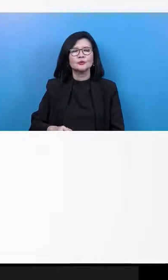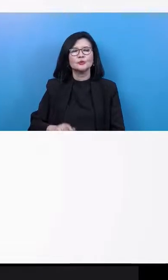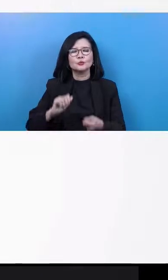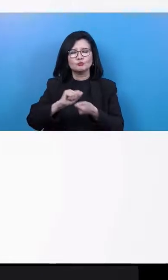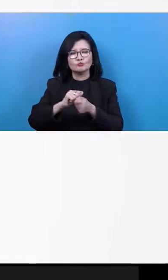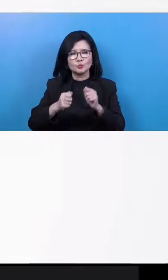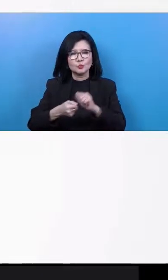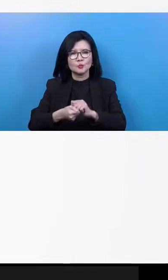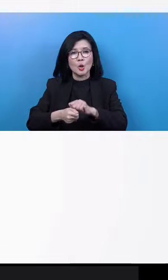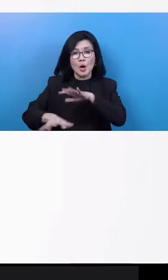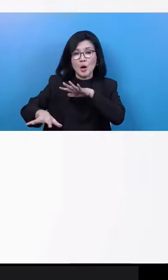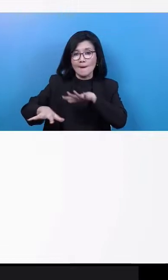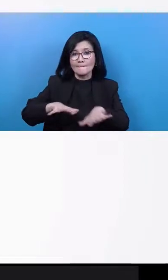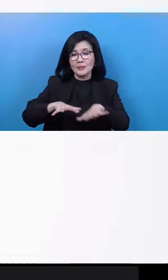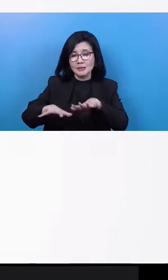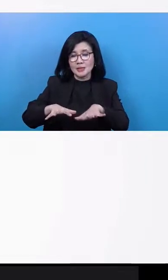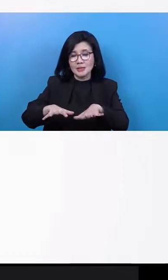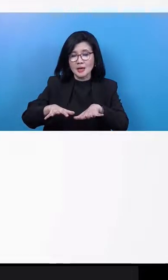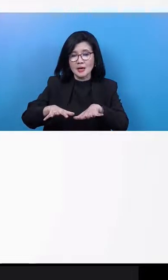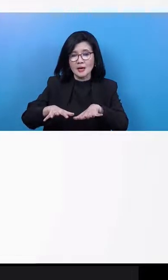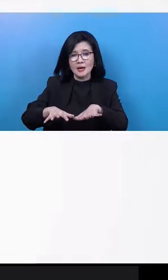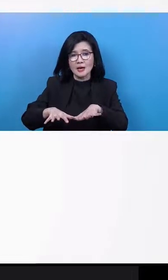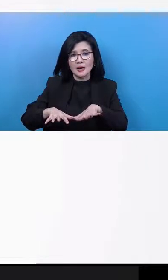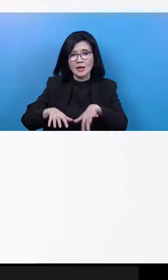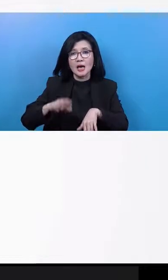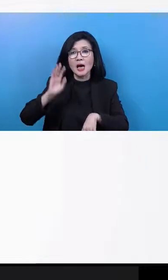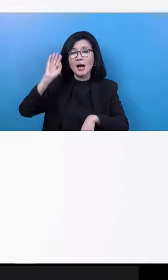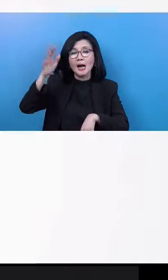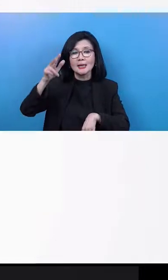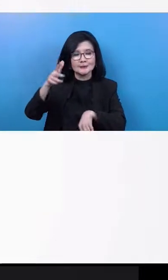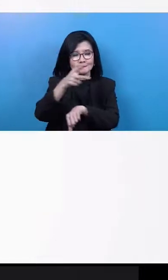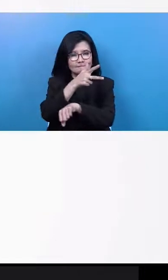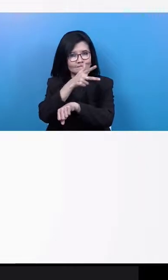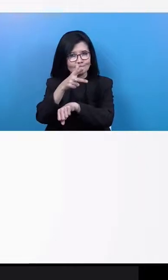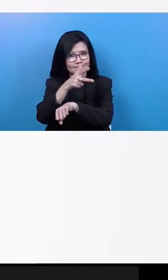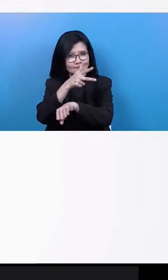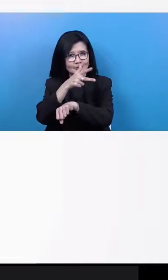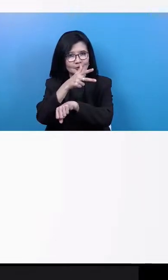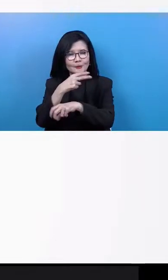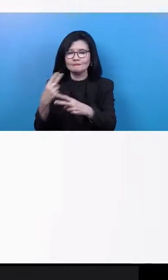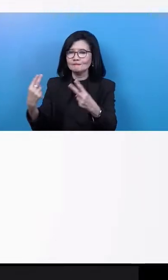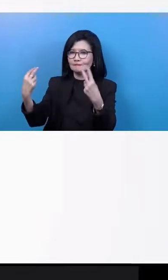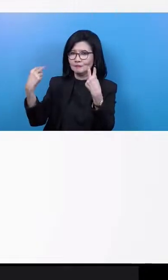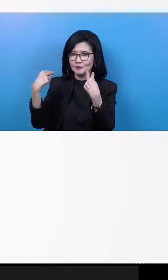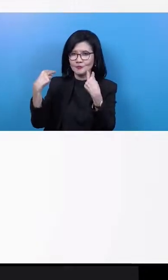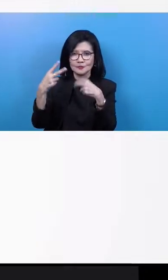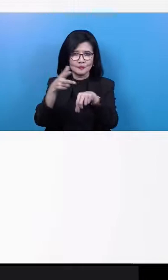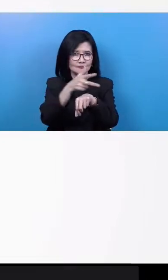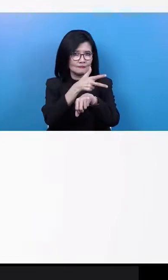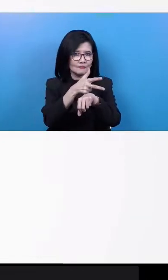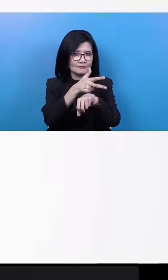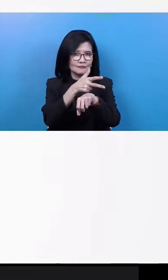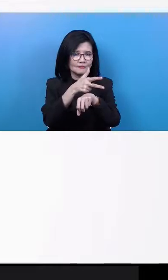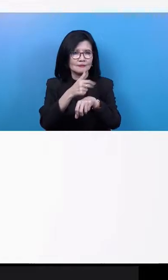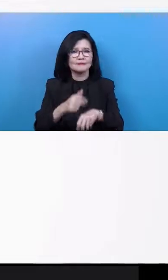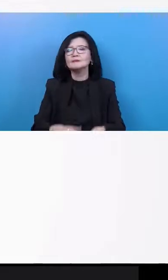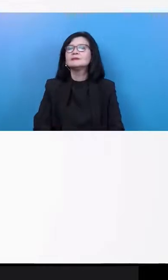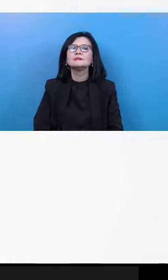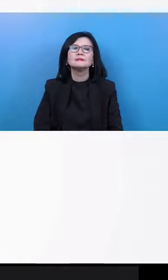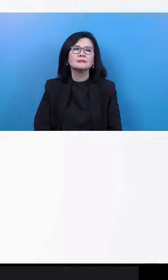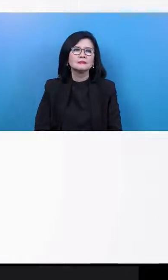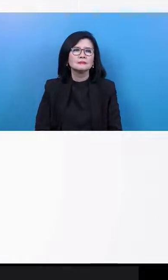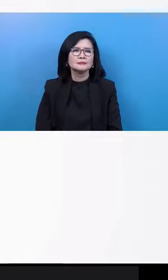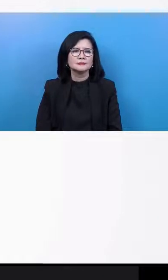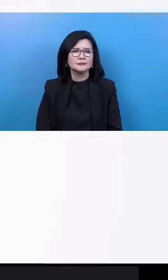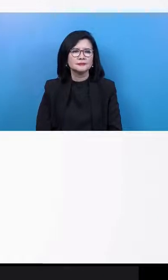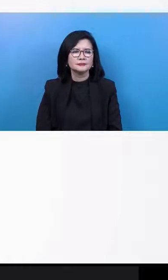the video is played on. Thank you very much. Please play the video. How ASEAN is addressing this impact to